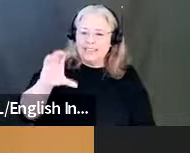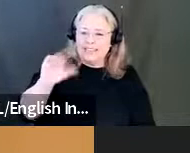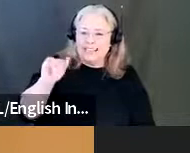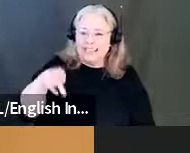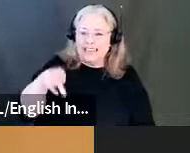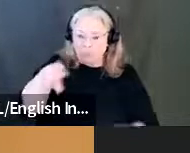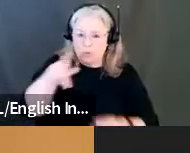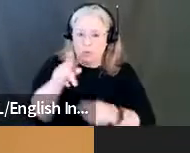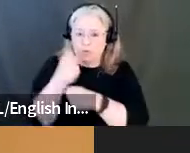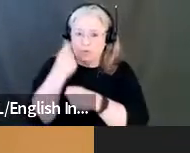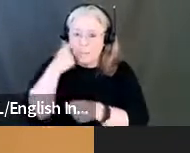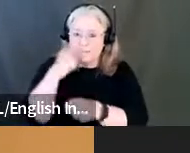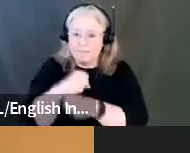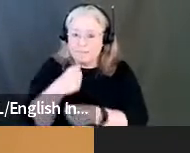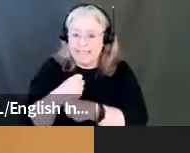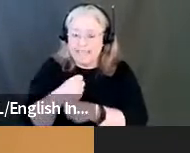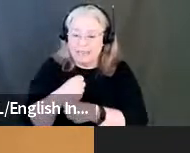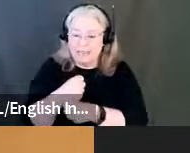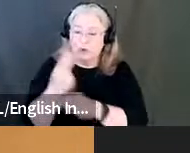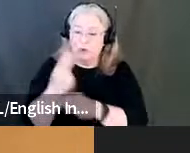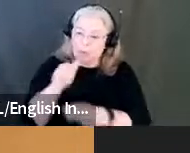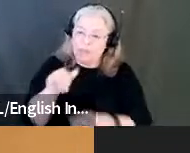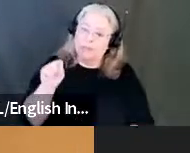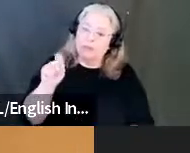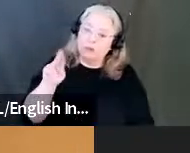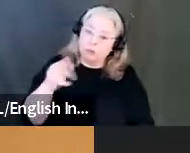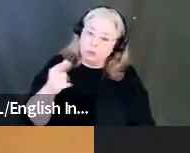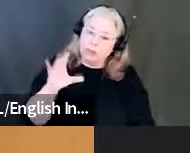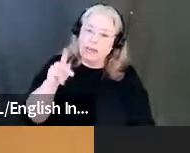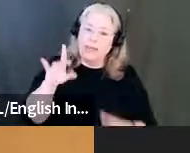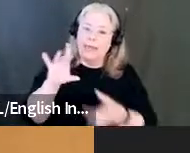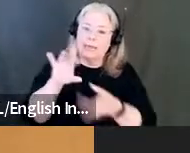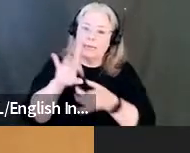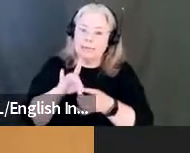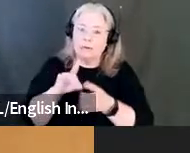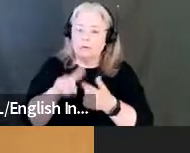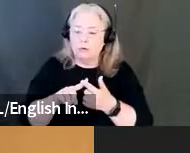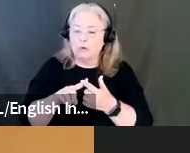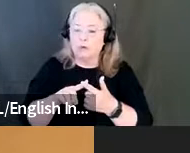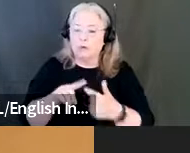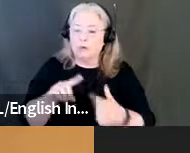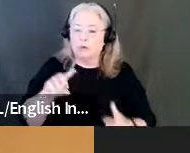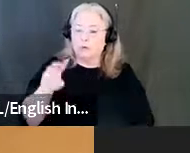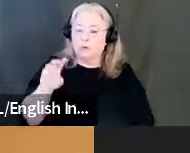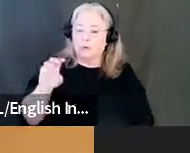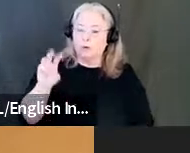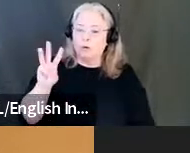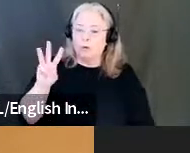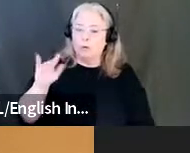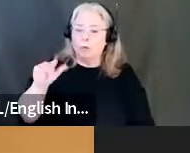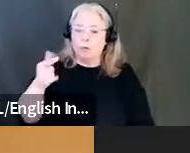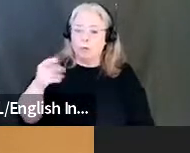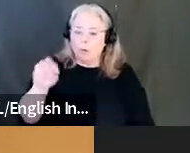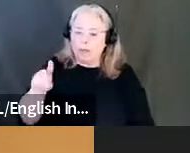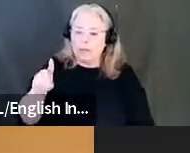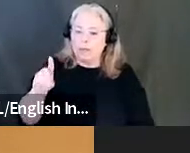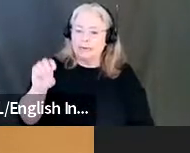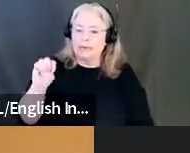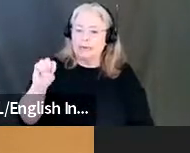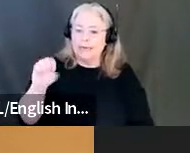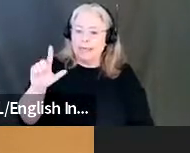that spring clip and you can attach it to a winged elbow and you can turn it